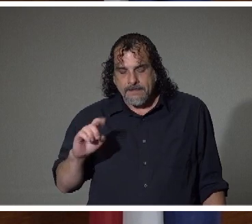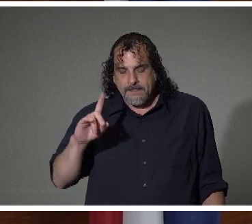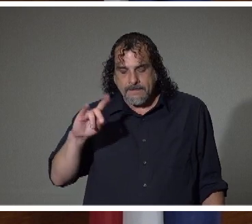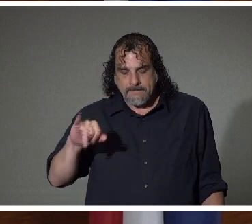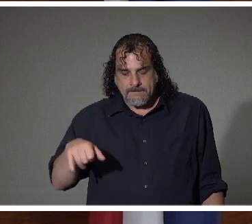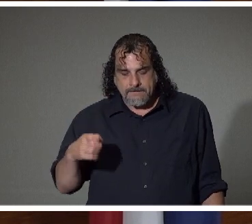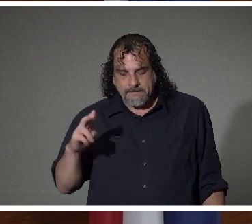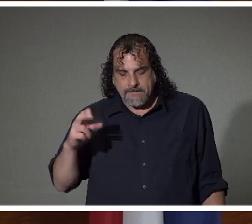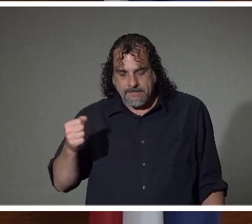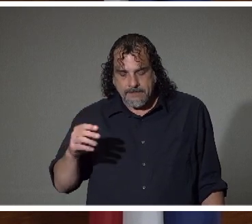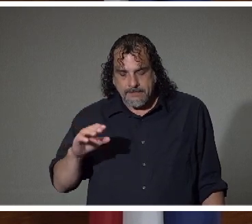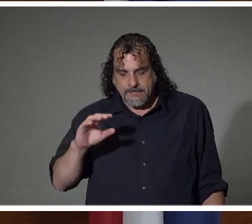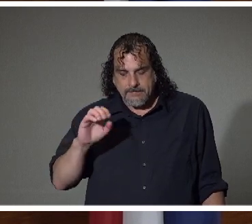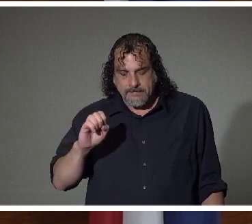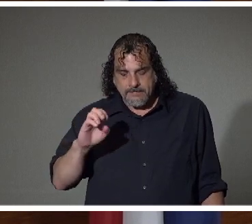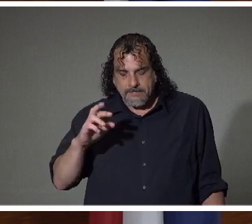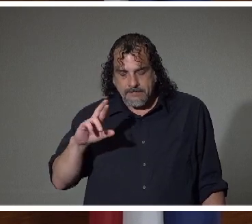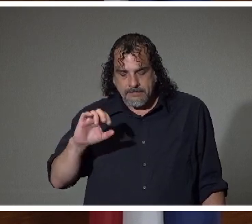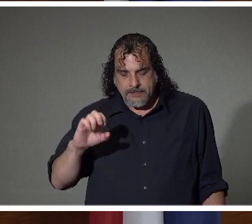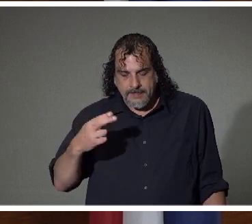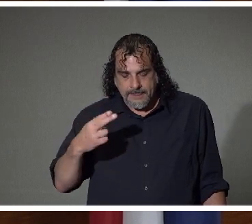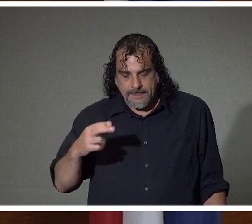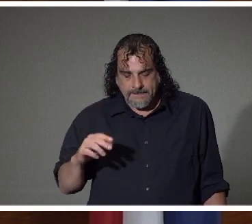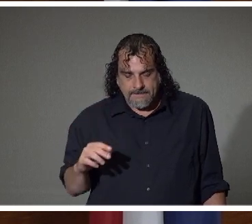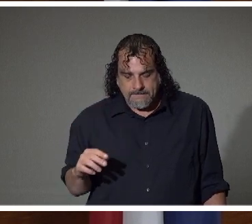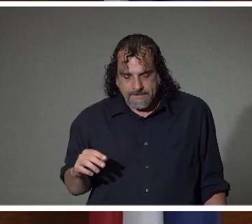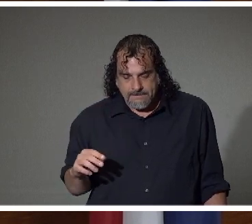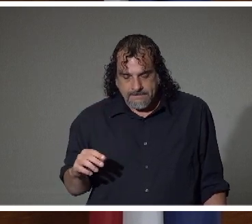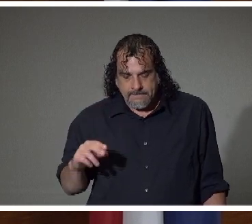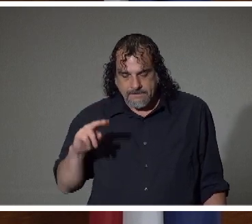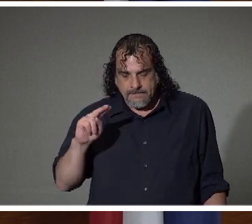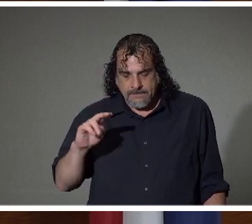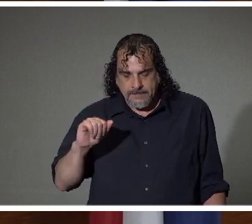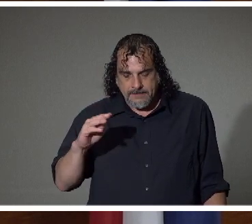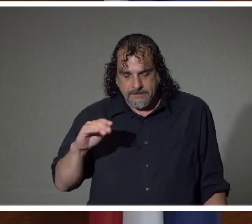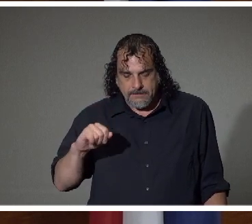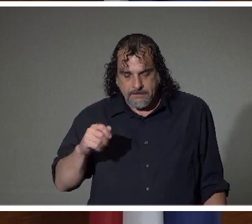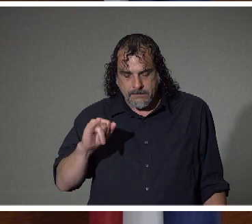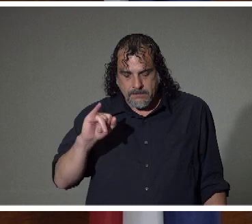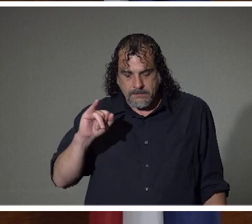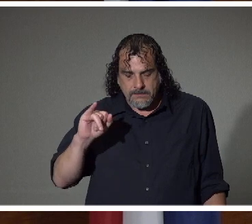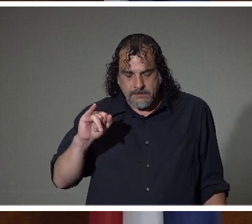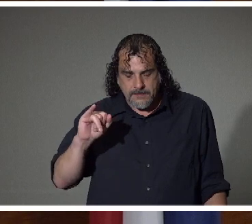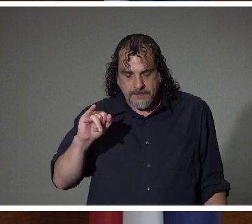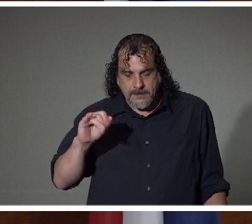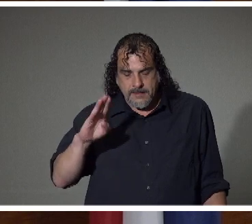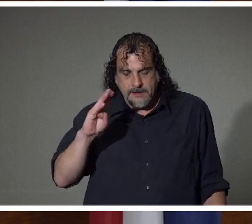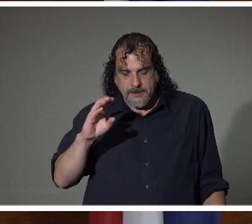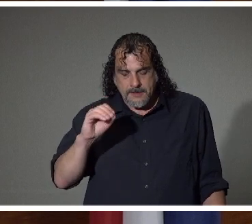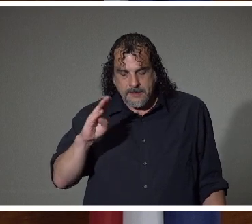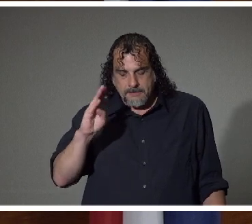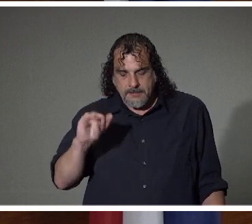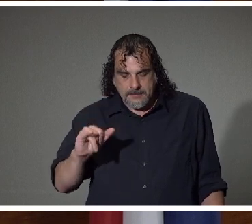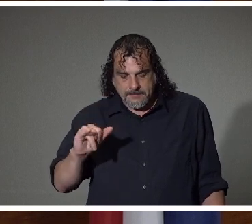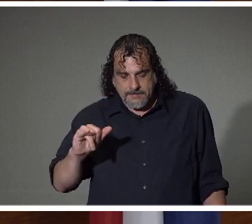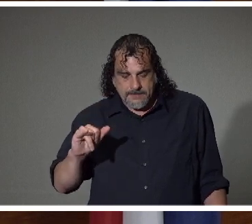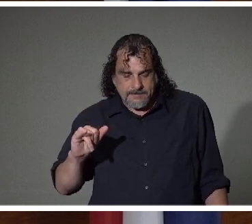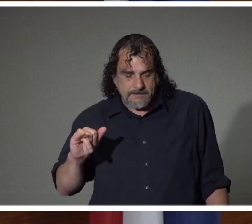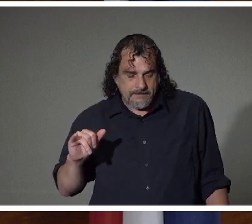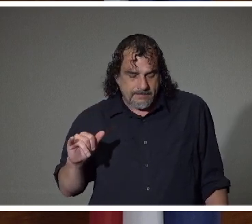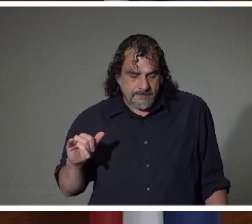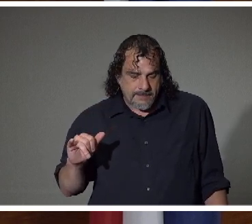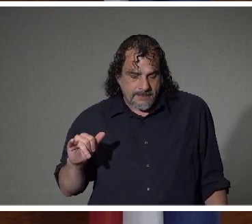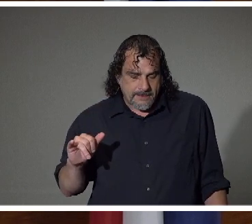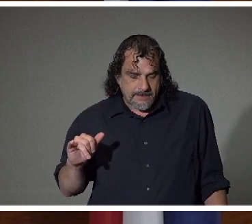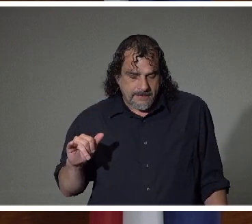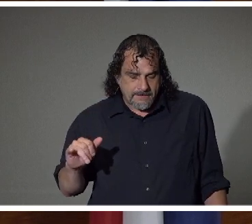Erica Luster, Elena Zetterholm, Naomi Bolin. Happy birthday, Bobby Anderson over in Vicksburg. Happy